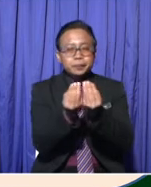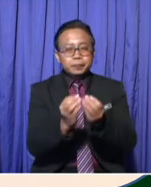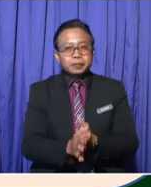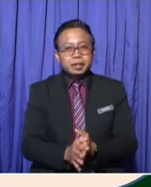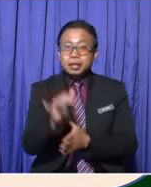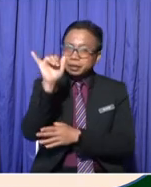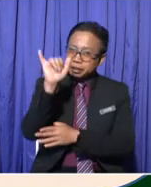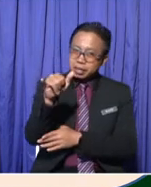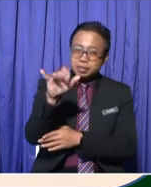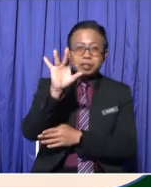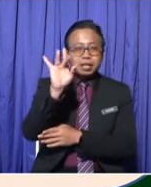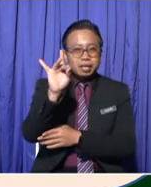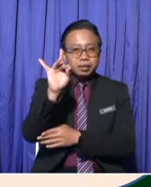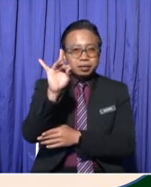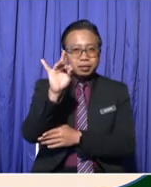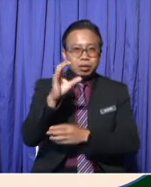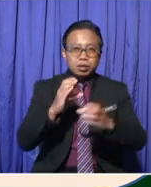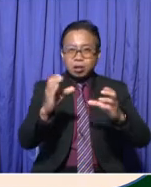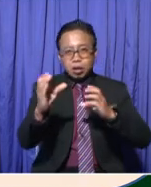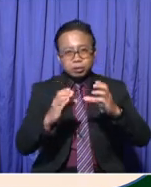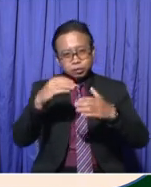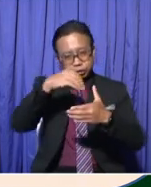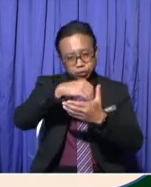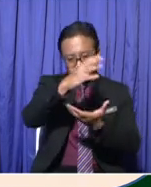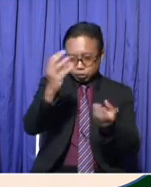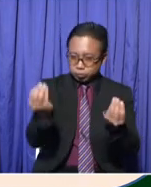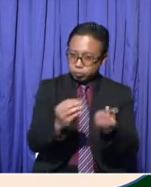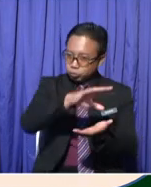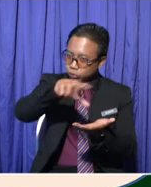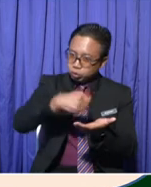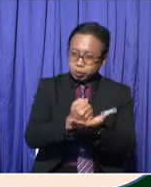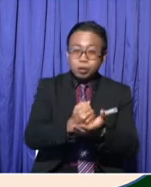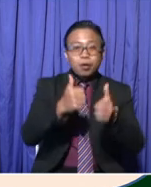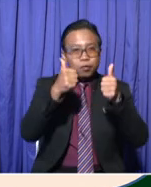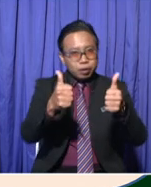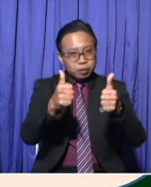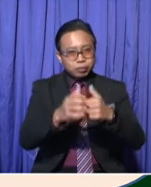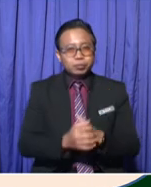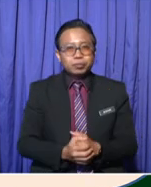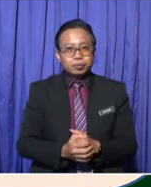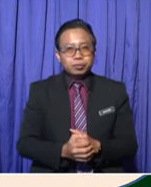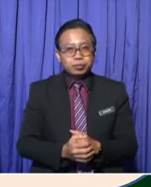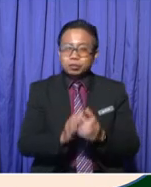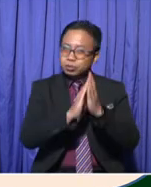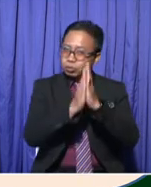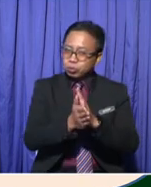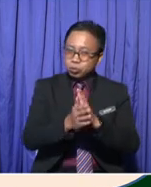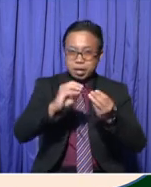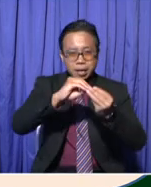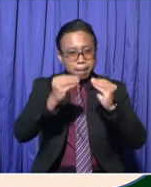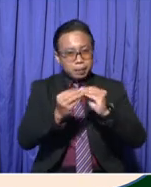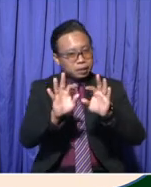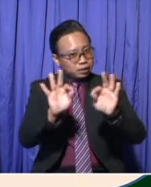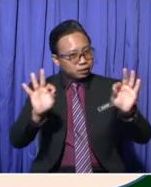Yes, there are 8 cars altogether. Very good. So, the number